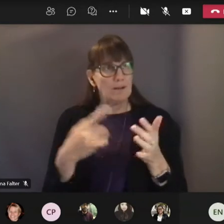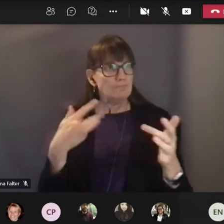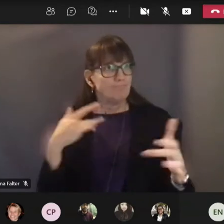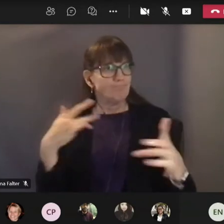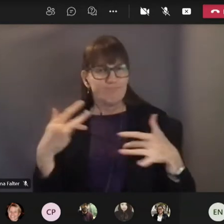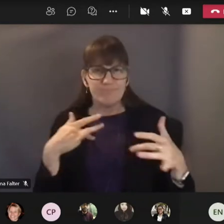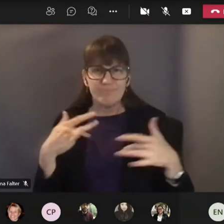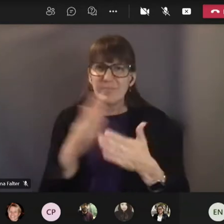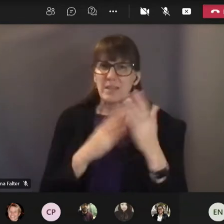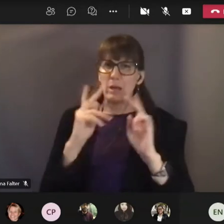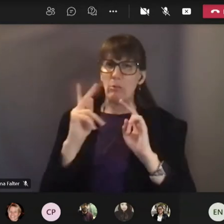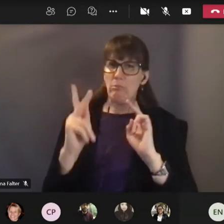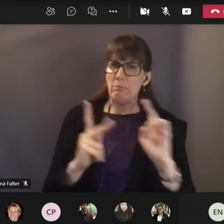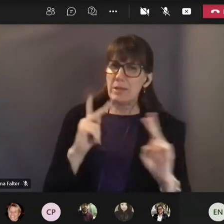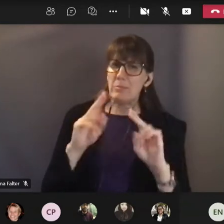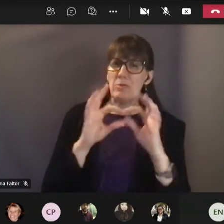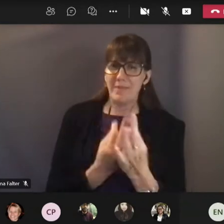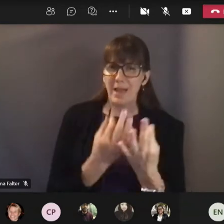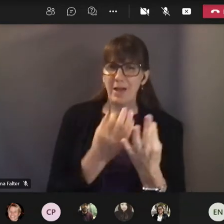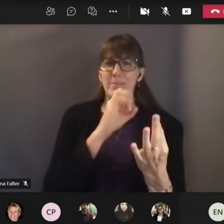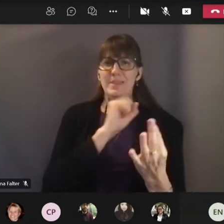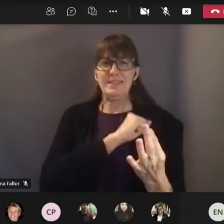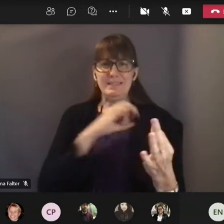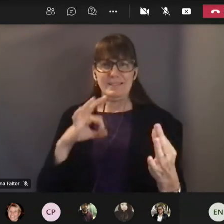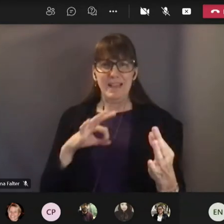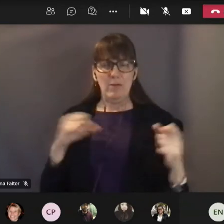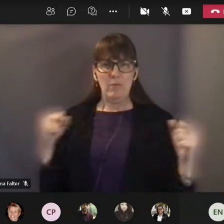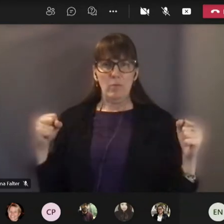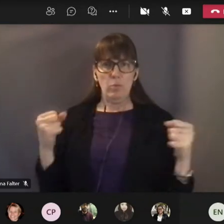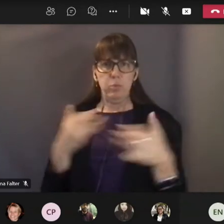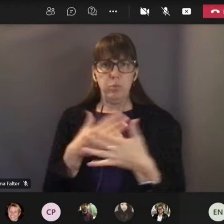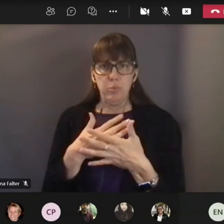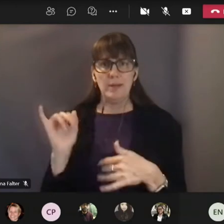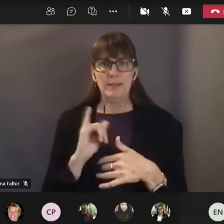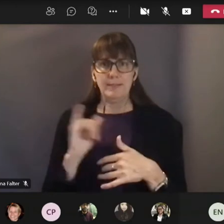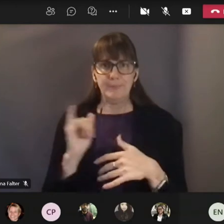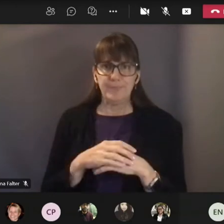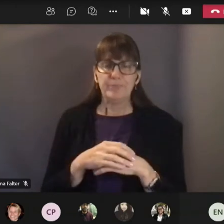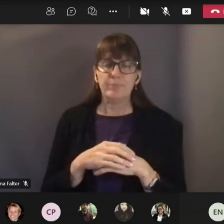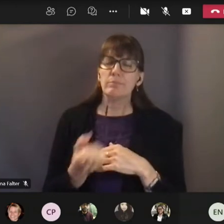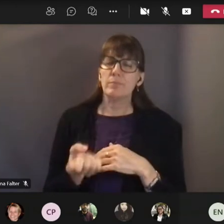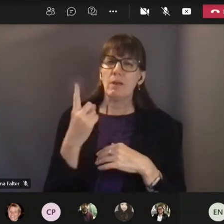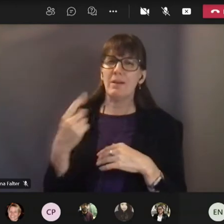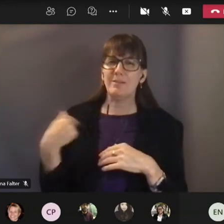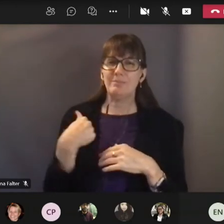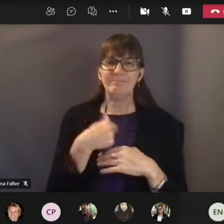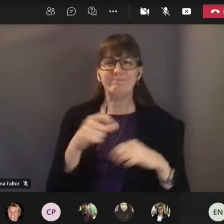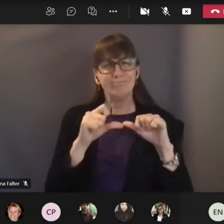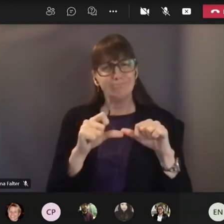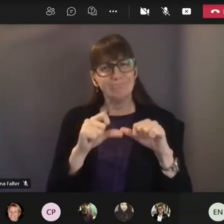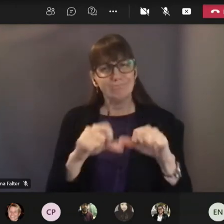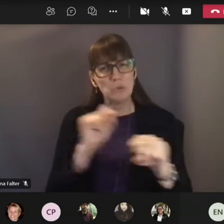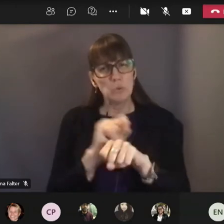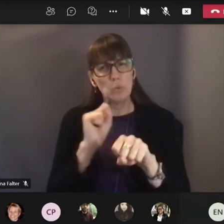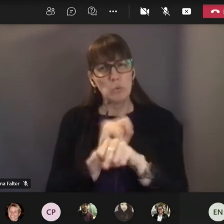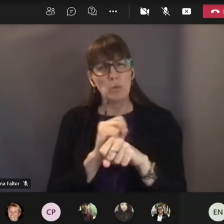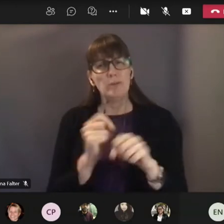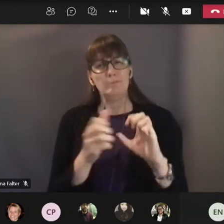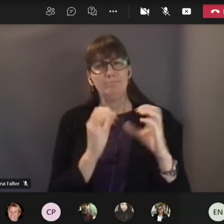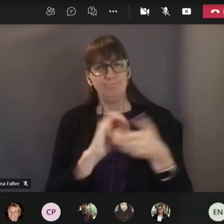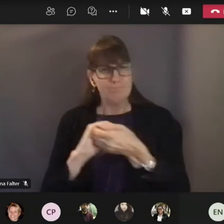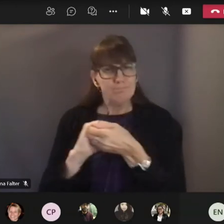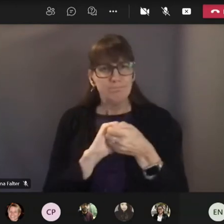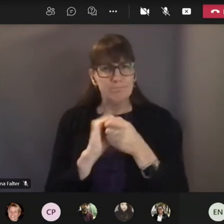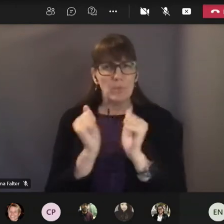that family and staff may have. Please know that we continue to work closely with Seattle King County Public Health and with the Washington